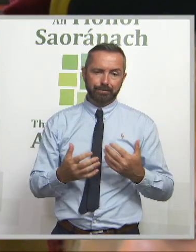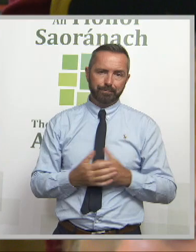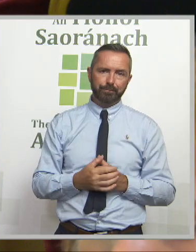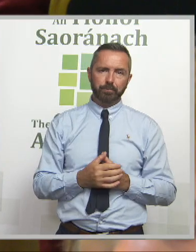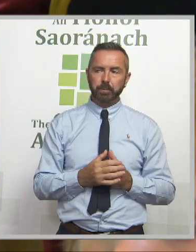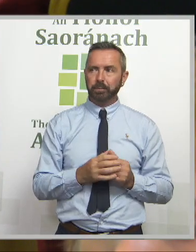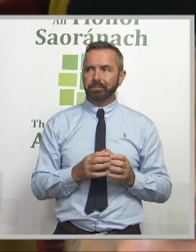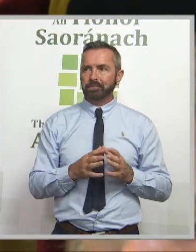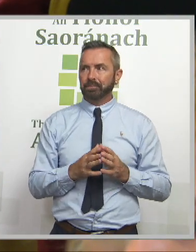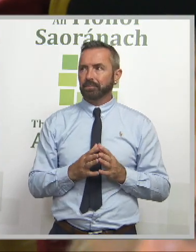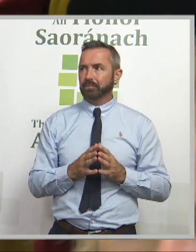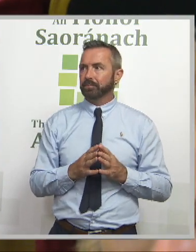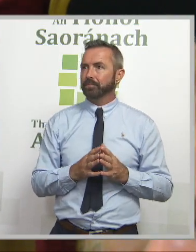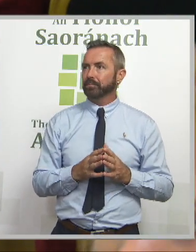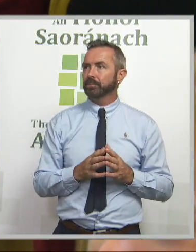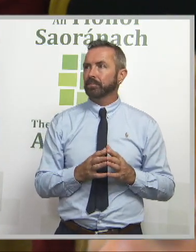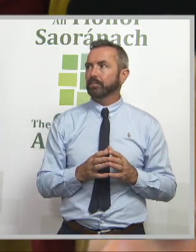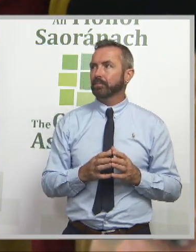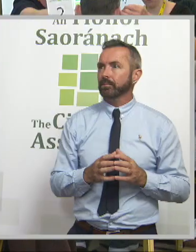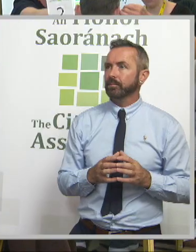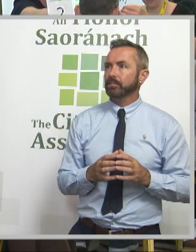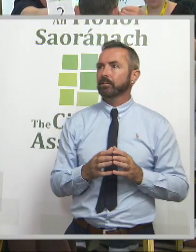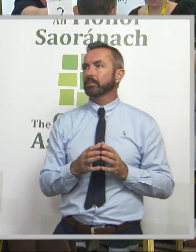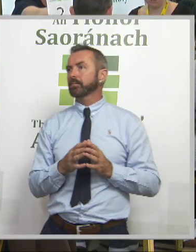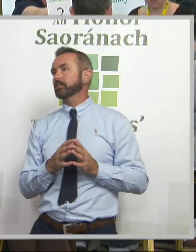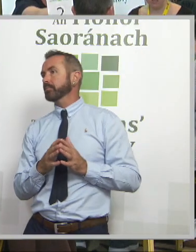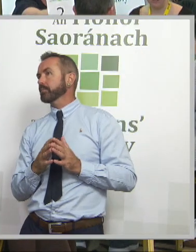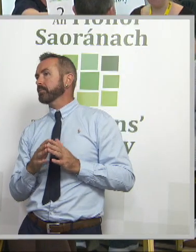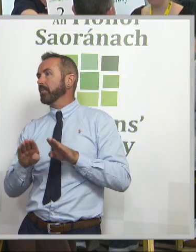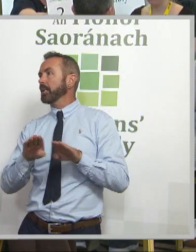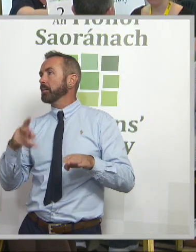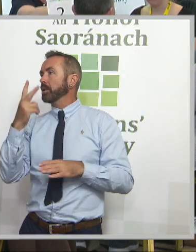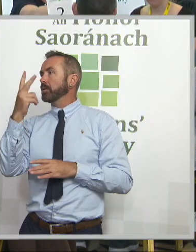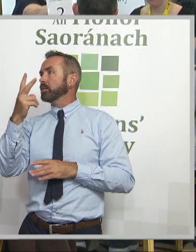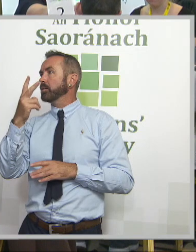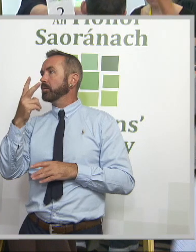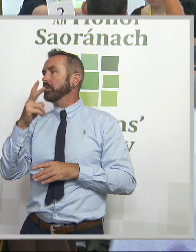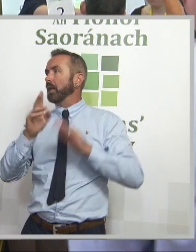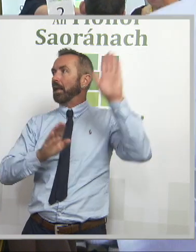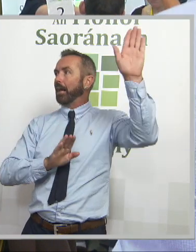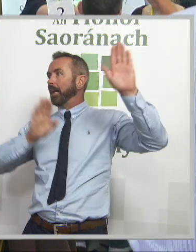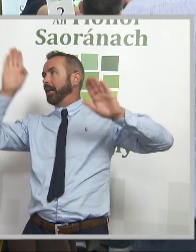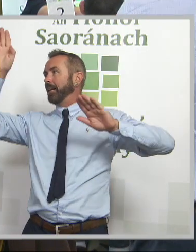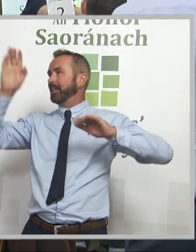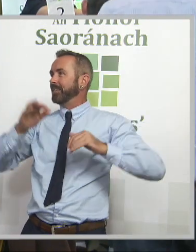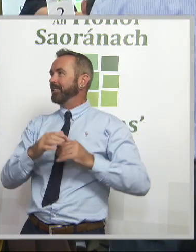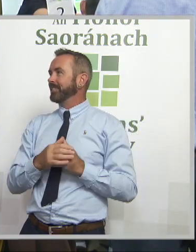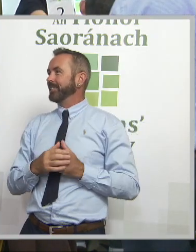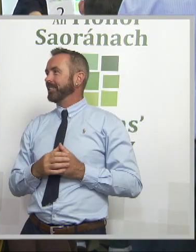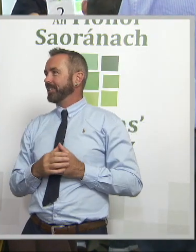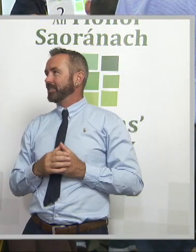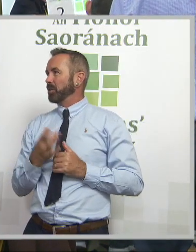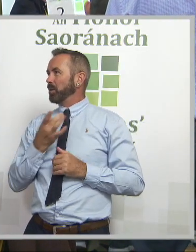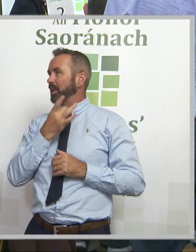Thanks, Shirley. Two hands up from table 2. And did you ask a question yesterday, by any chance? We might give